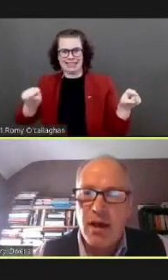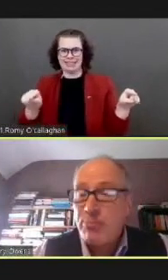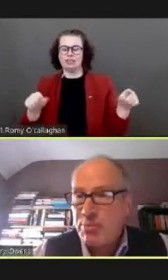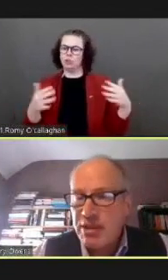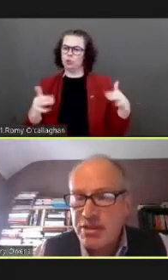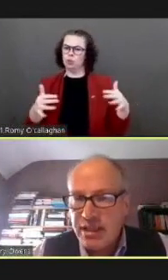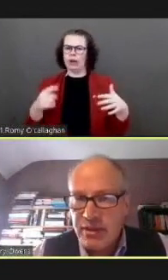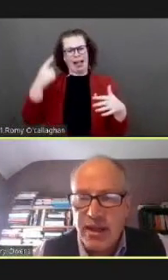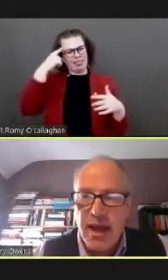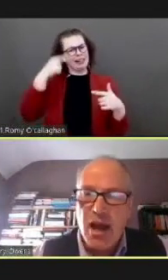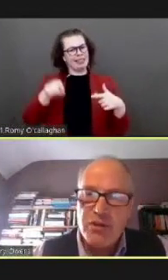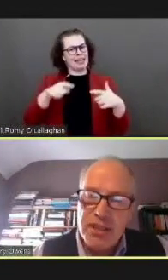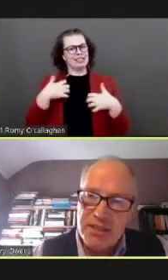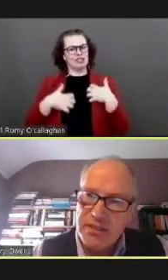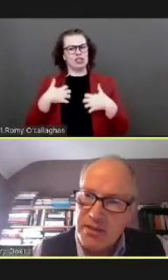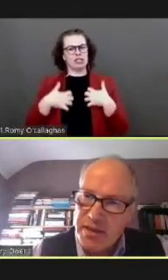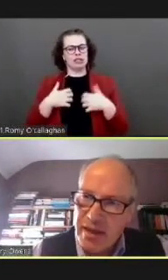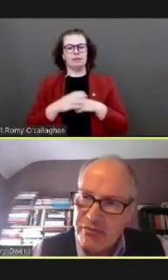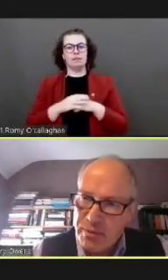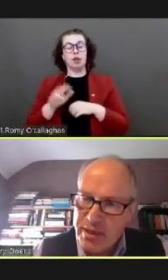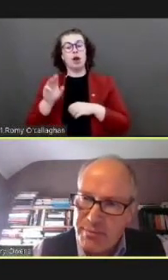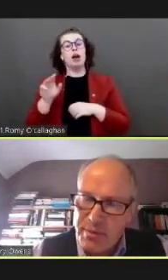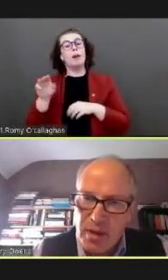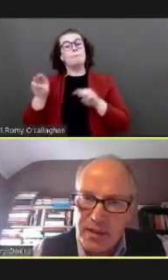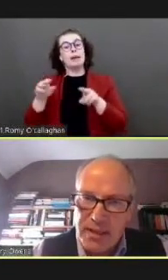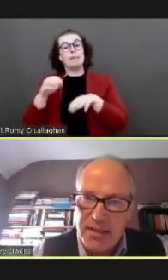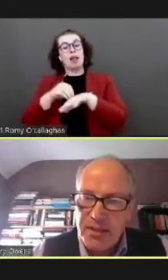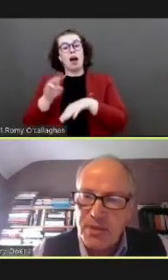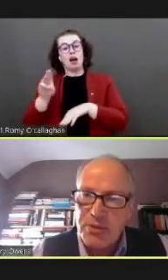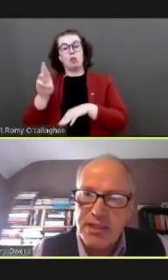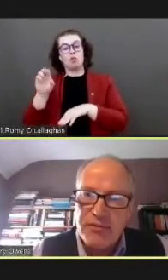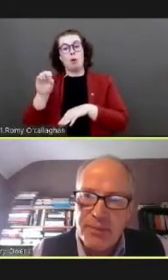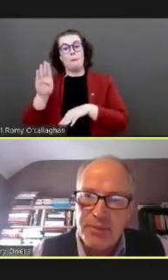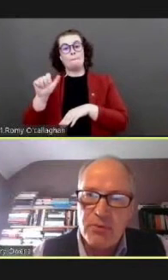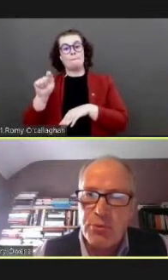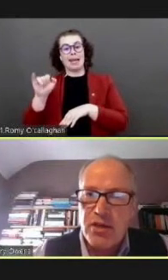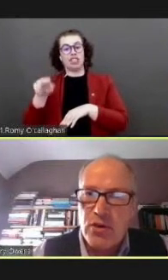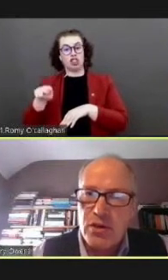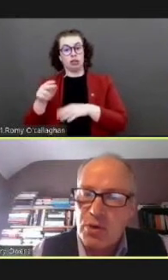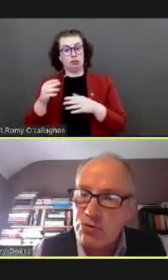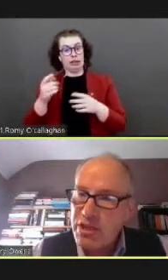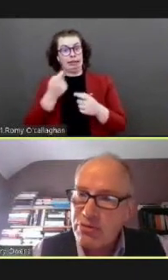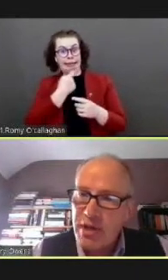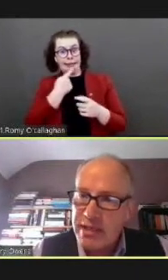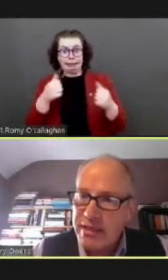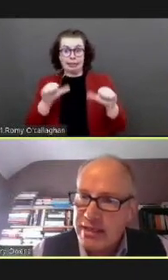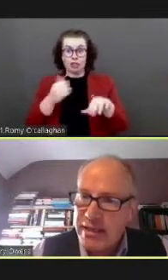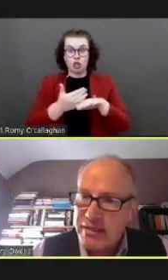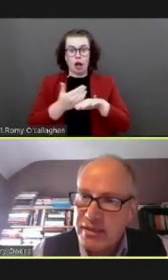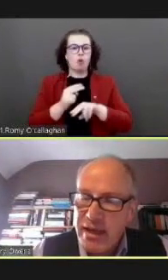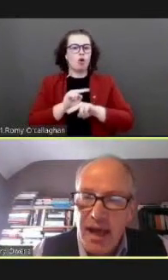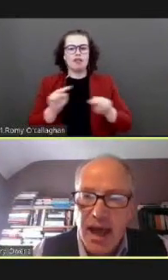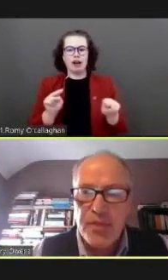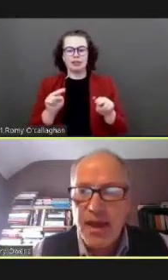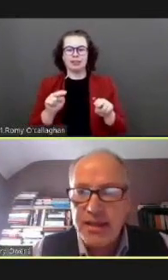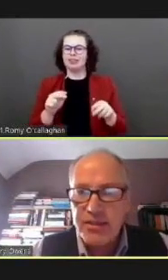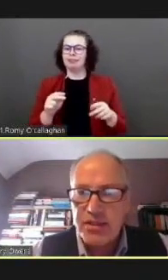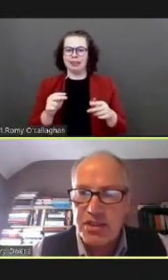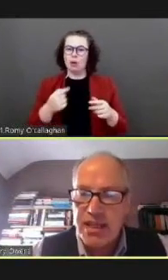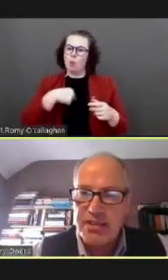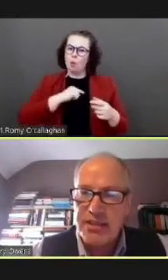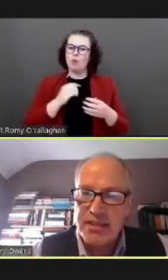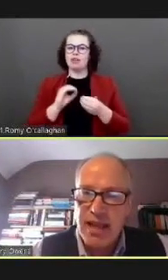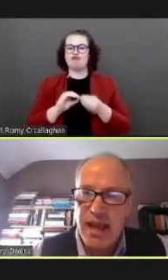people on probation even, how distant are they from the labor market? And that's something we developed, what we call a progression ready indicator. And